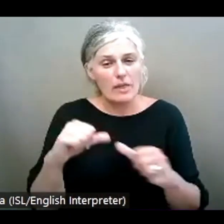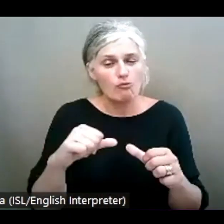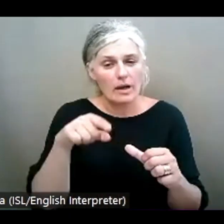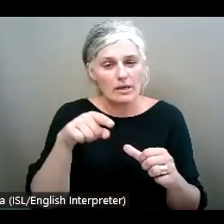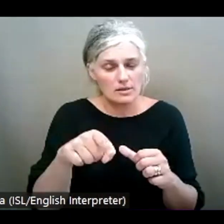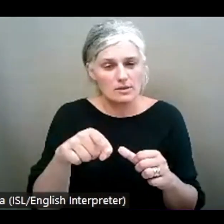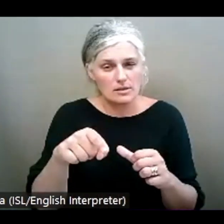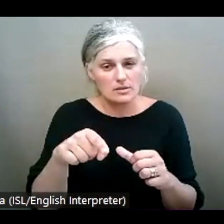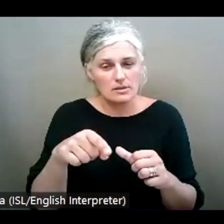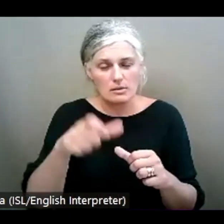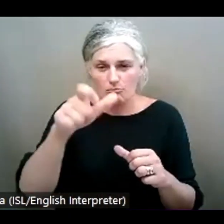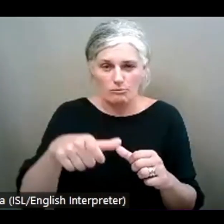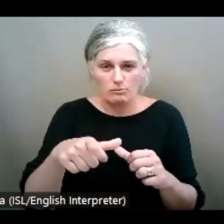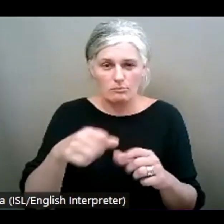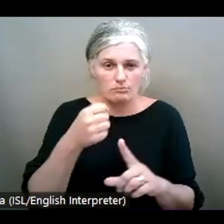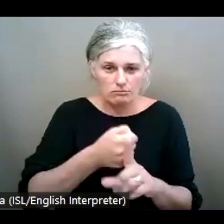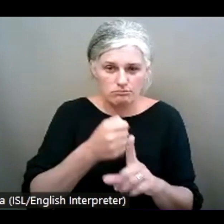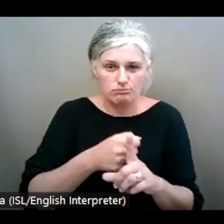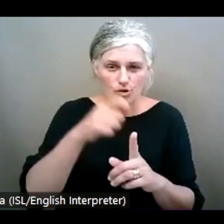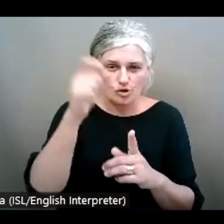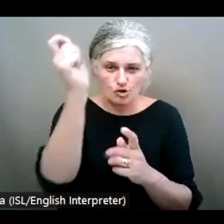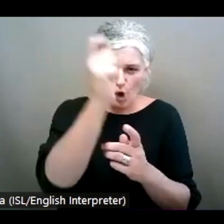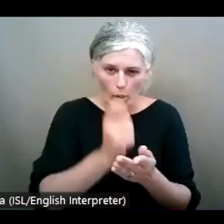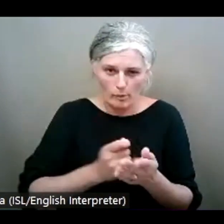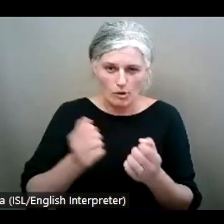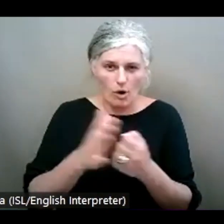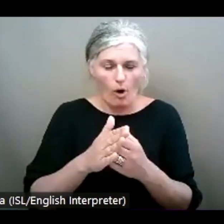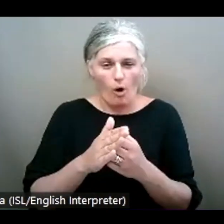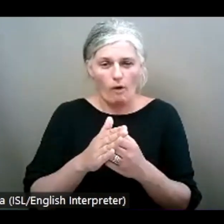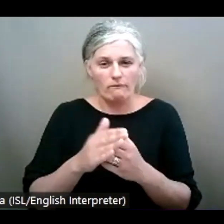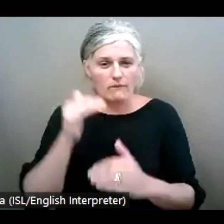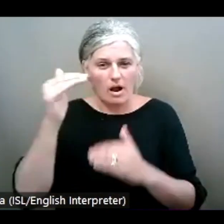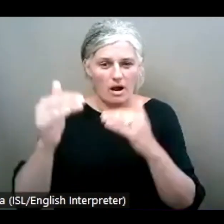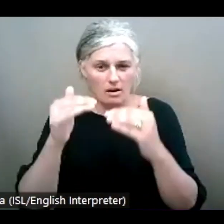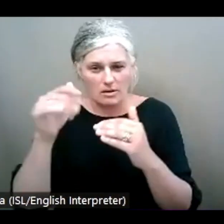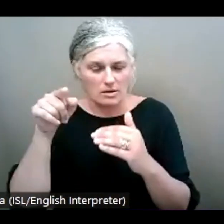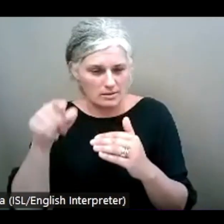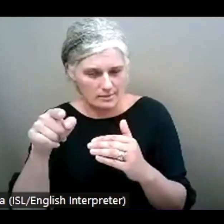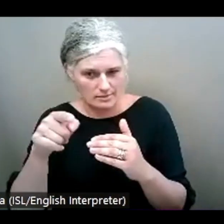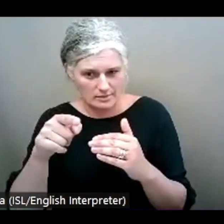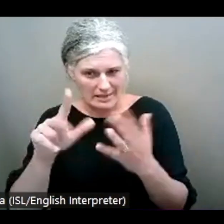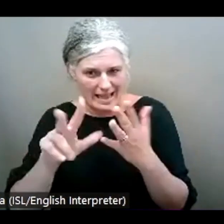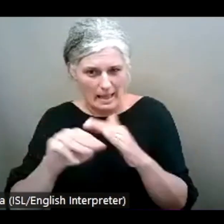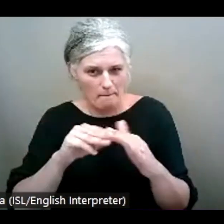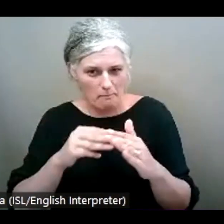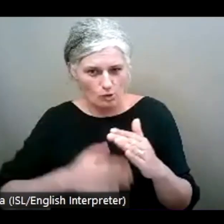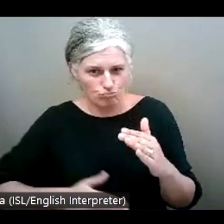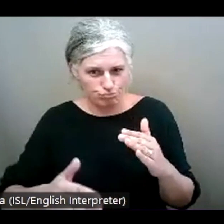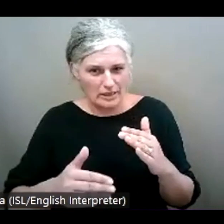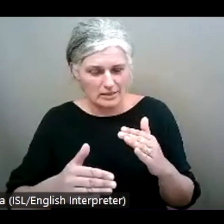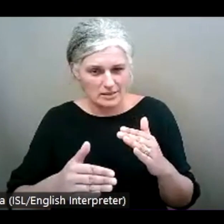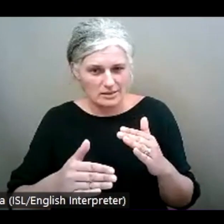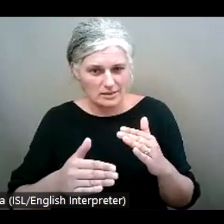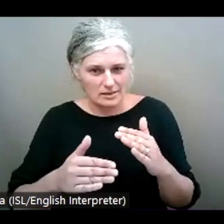huge marble sculpture of Alison, 8 months pregnant, short